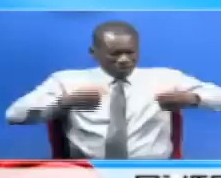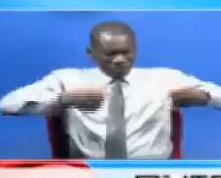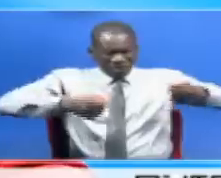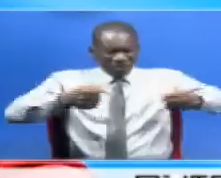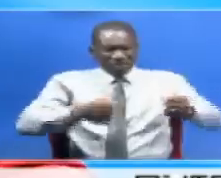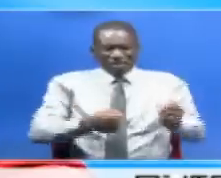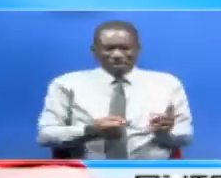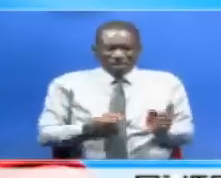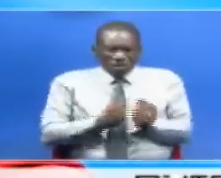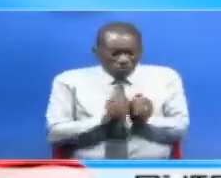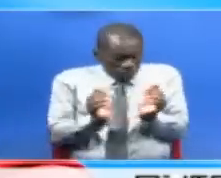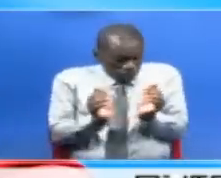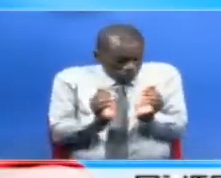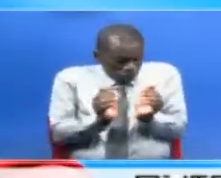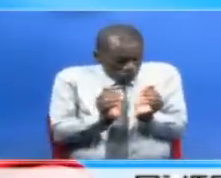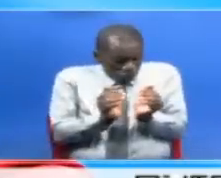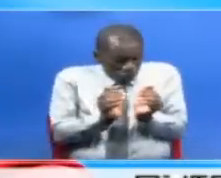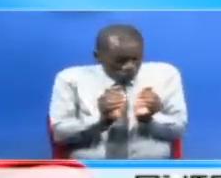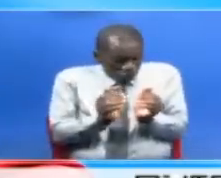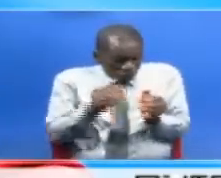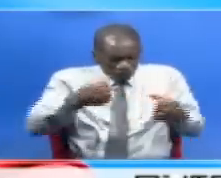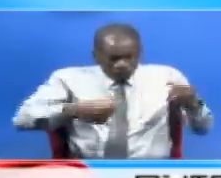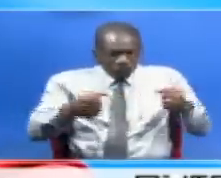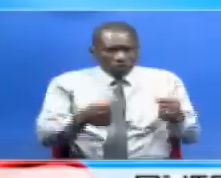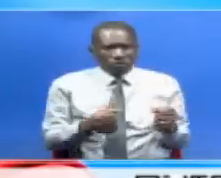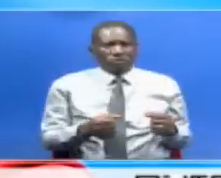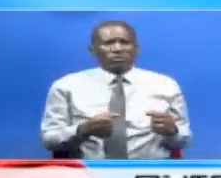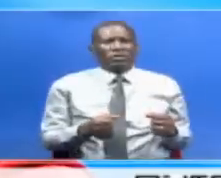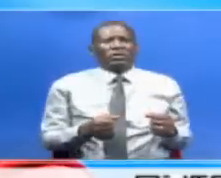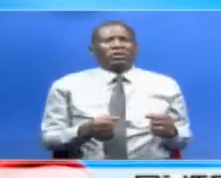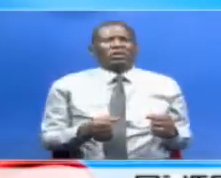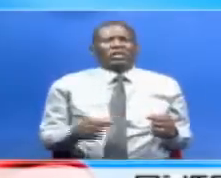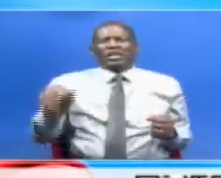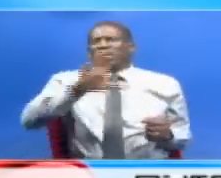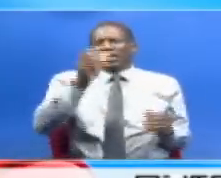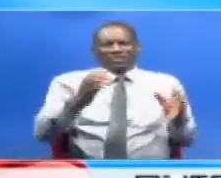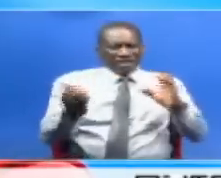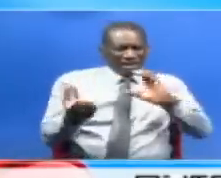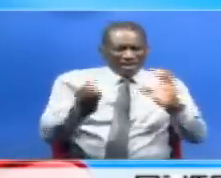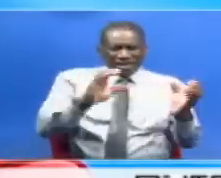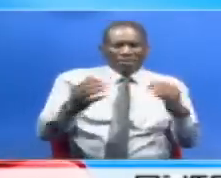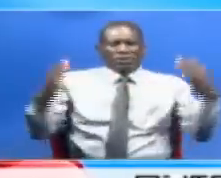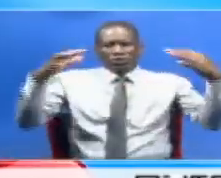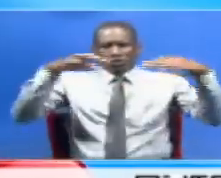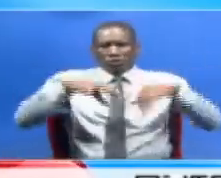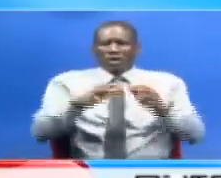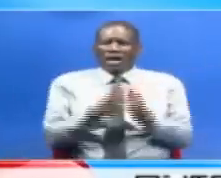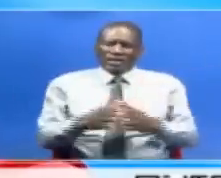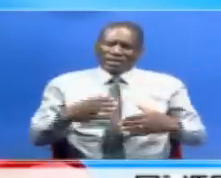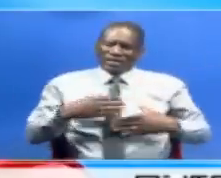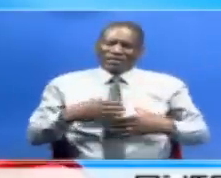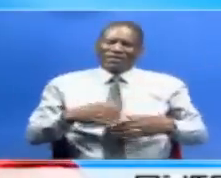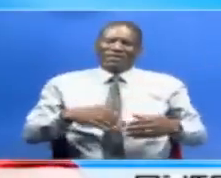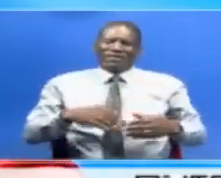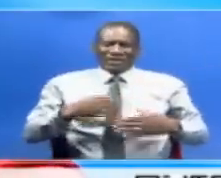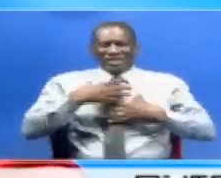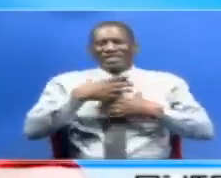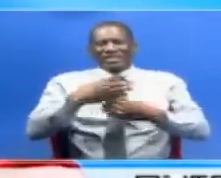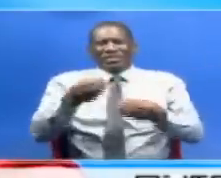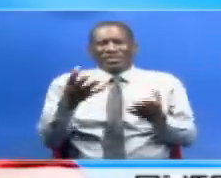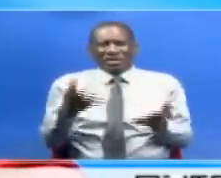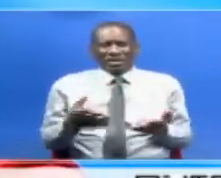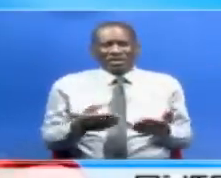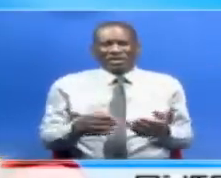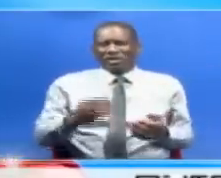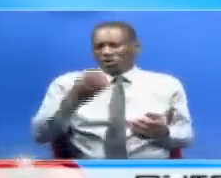looked like a contraption from a different world at the Africa Climate Summit. And interestingly, he seemed to be